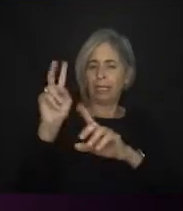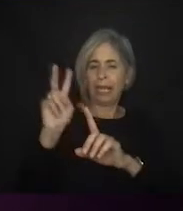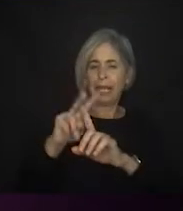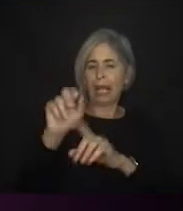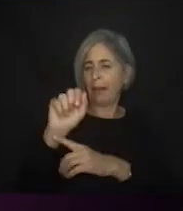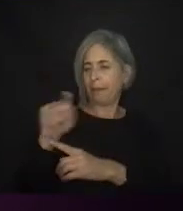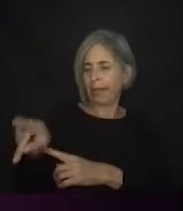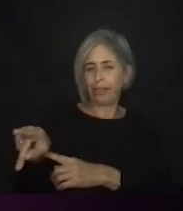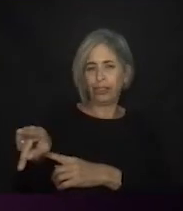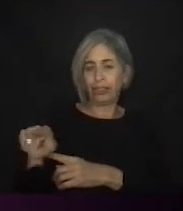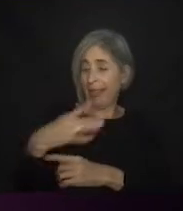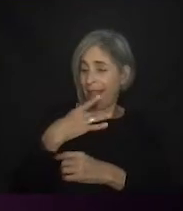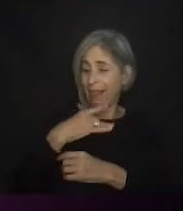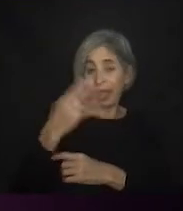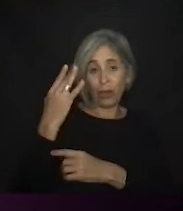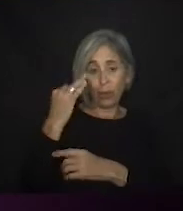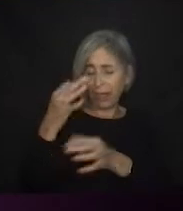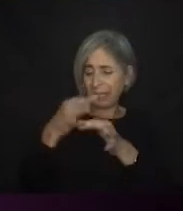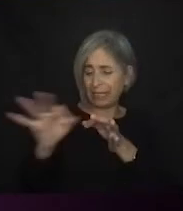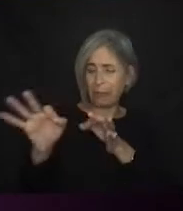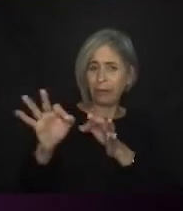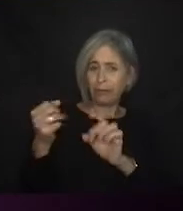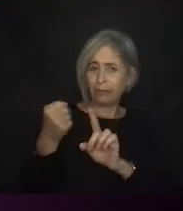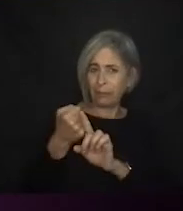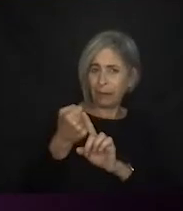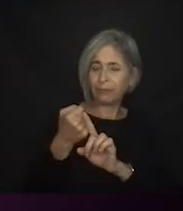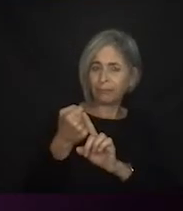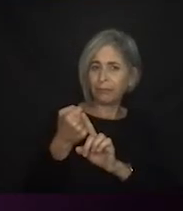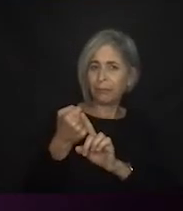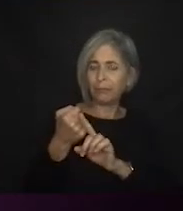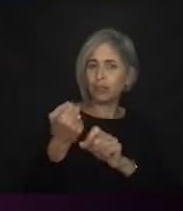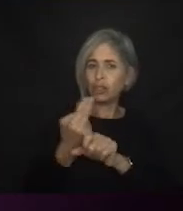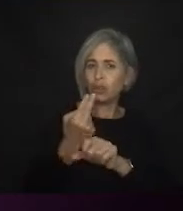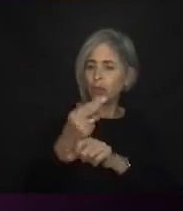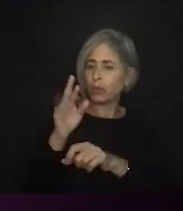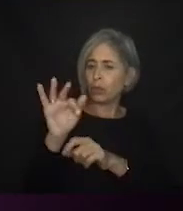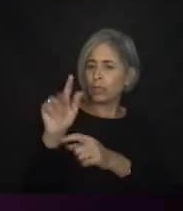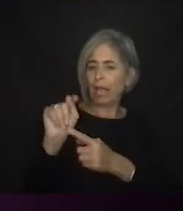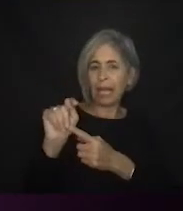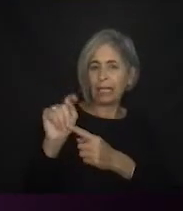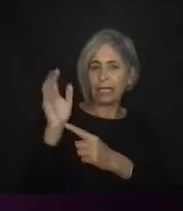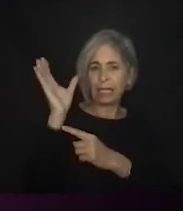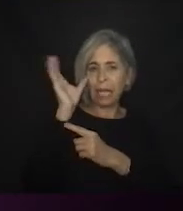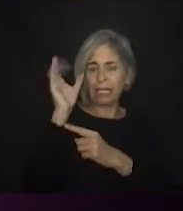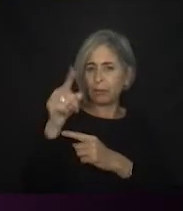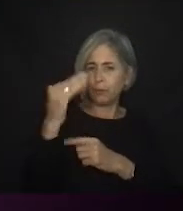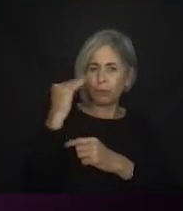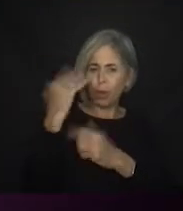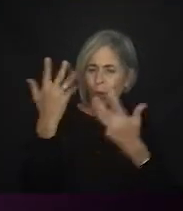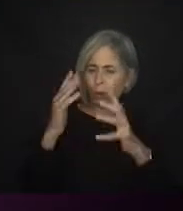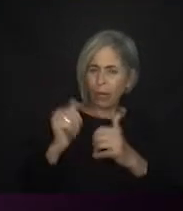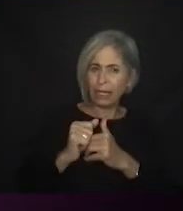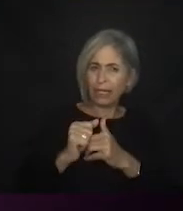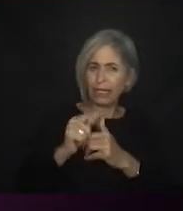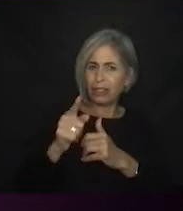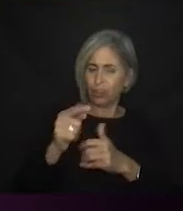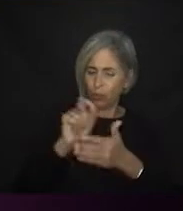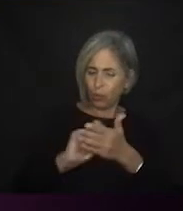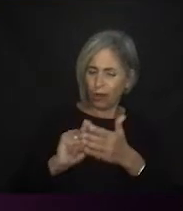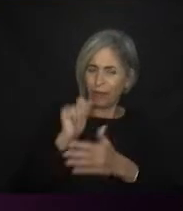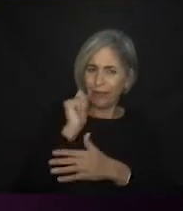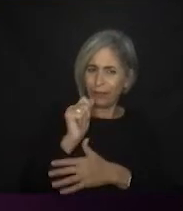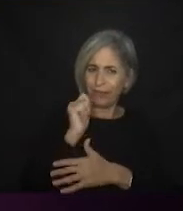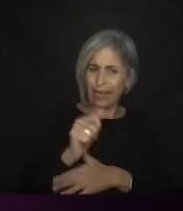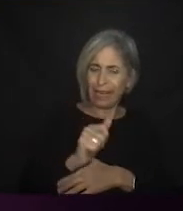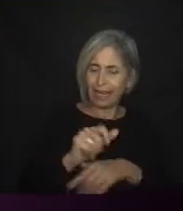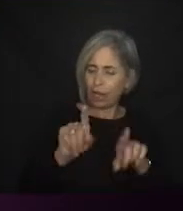applications. I like it because it has simple syntax using React concepts that you're already familiar with and that you write every